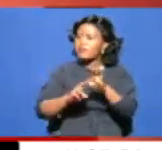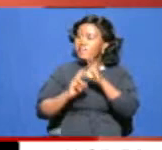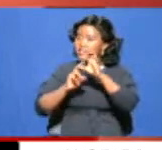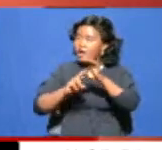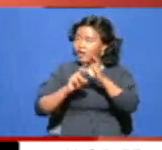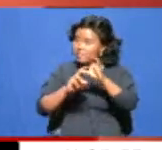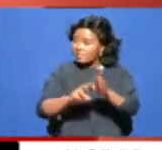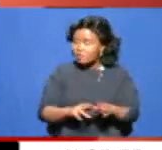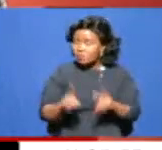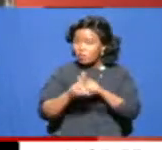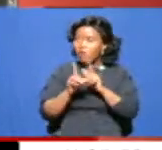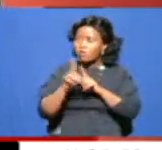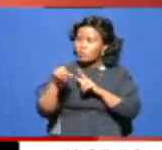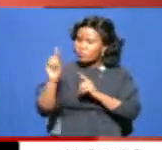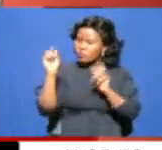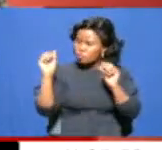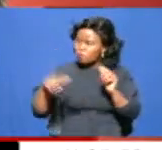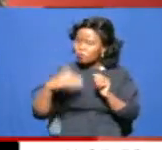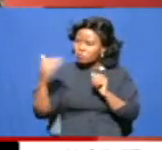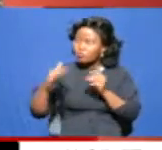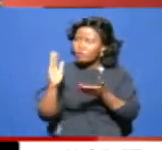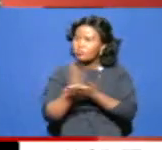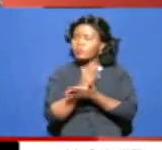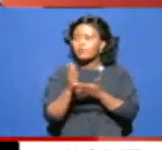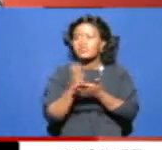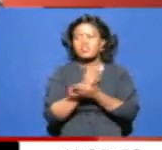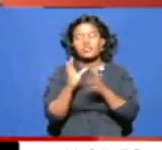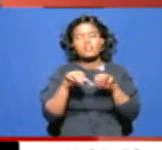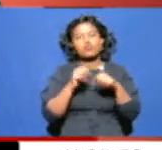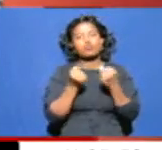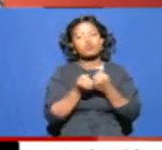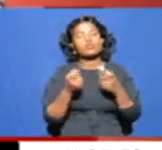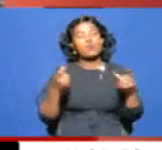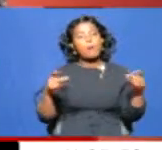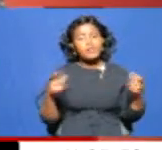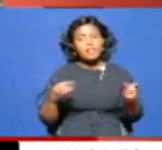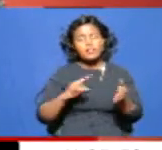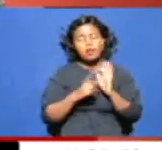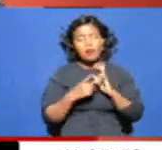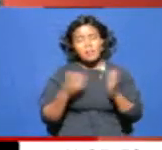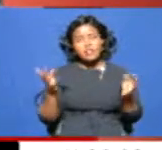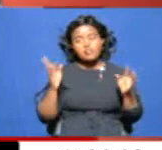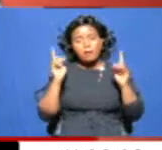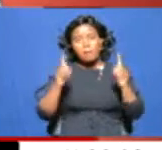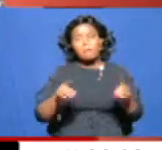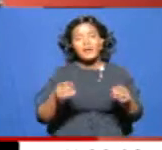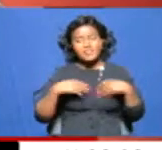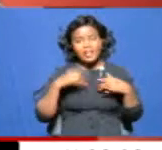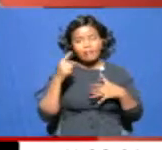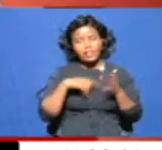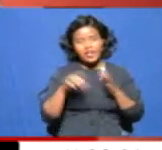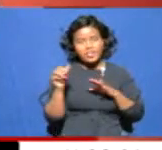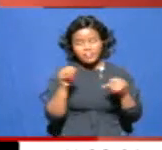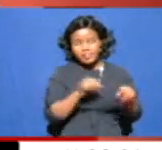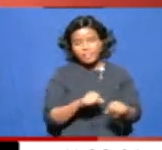share that on social media. So that shows you that these things, we just need just to find the right boxes and tick them. And it's going to work, really. Yeah. Okay,